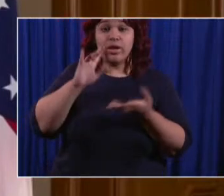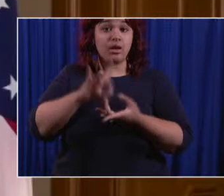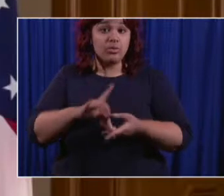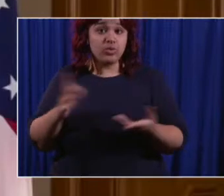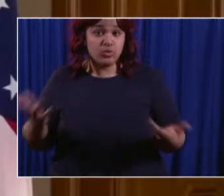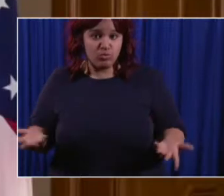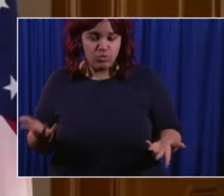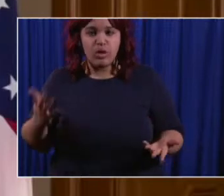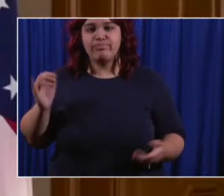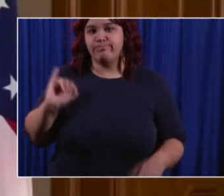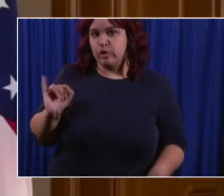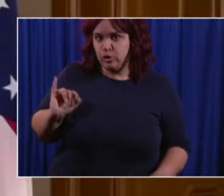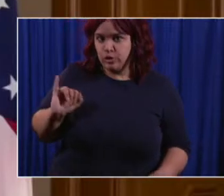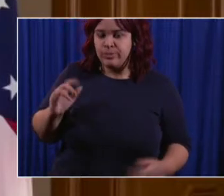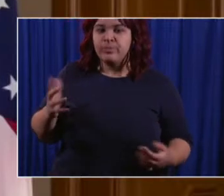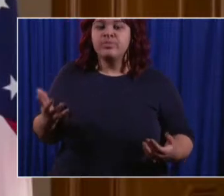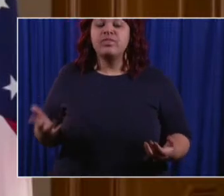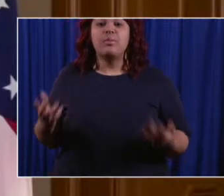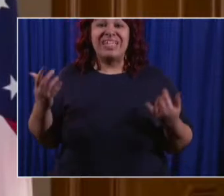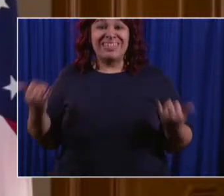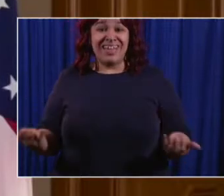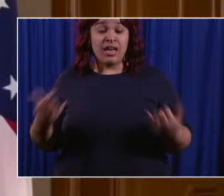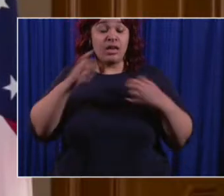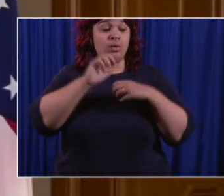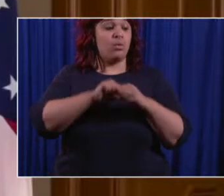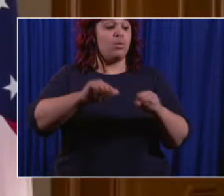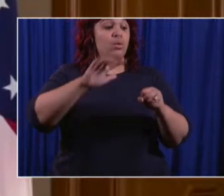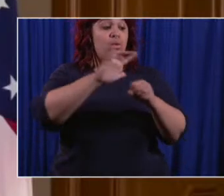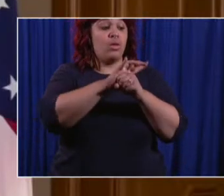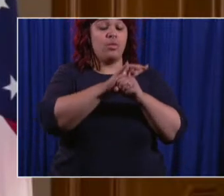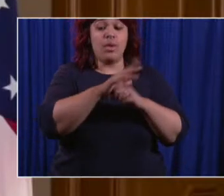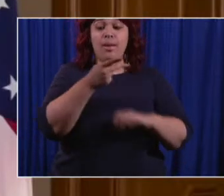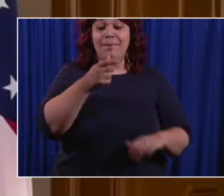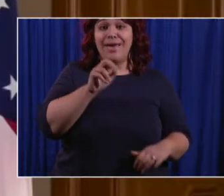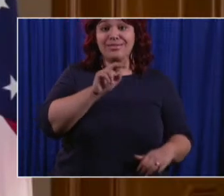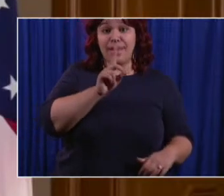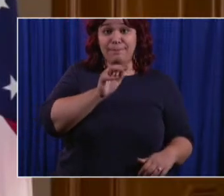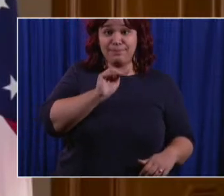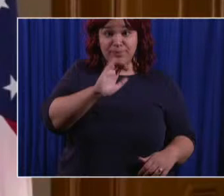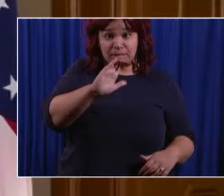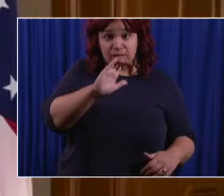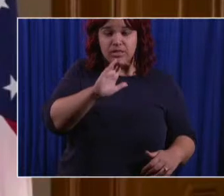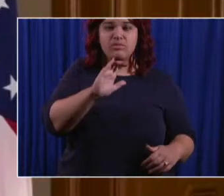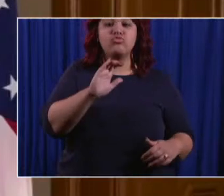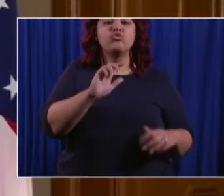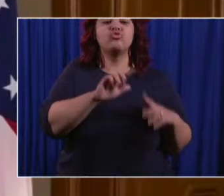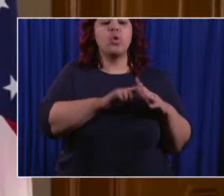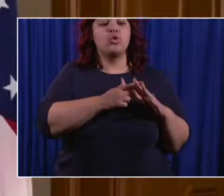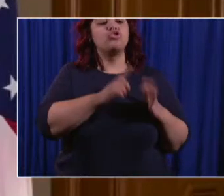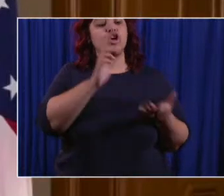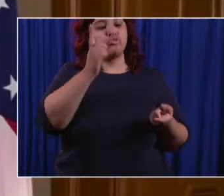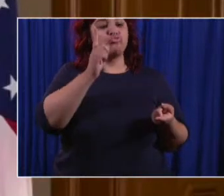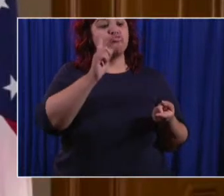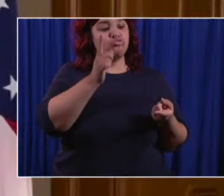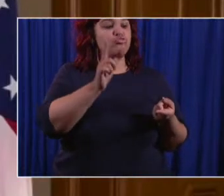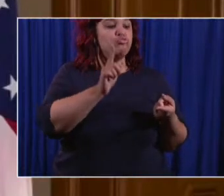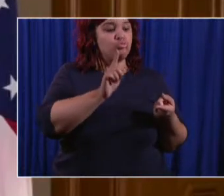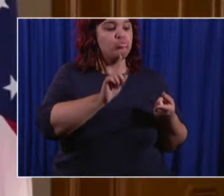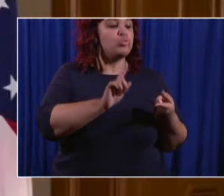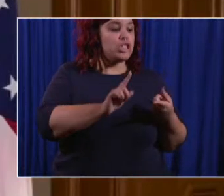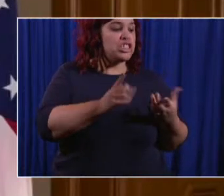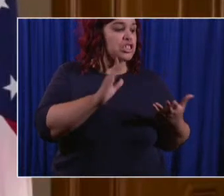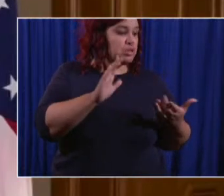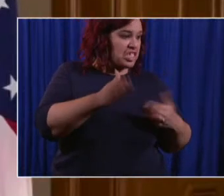we're now coming out of this global pandemic, would you veto bills that would eliminate mandates, eliminate